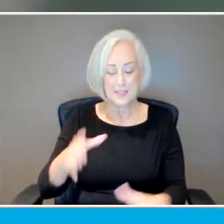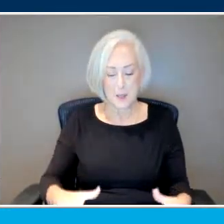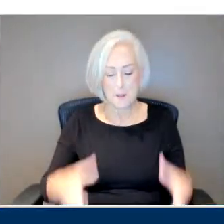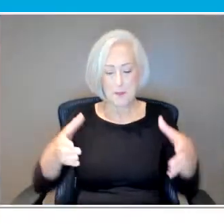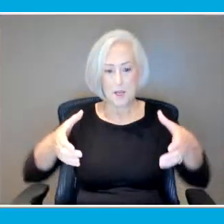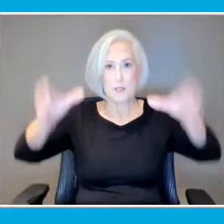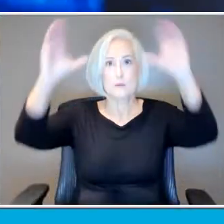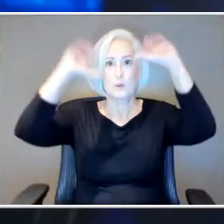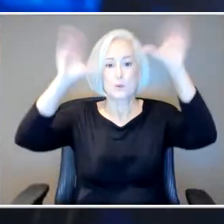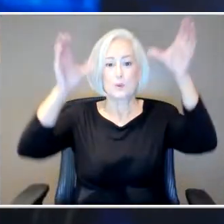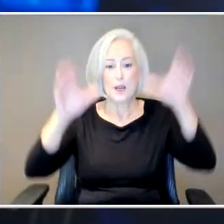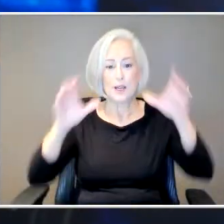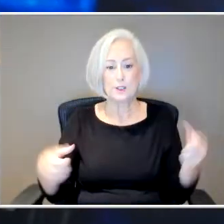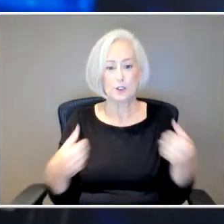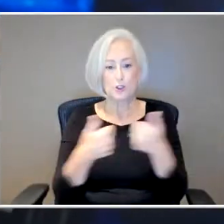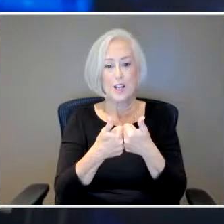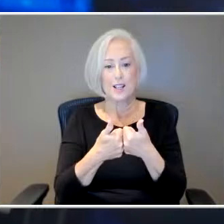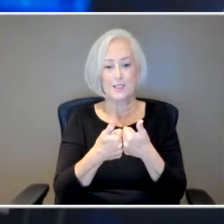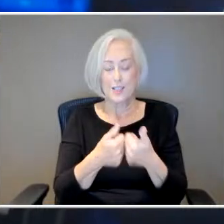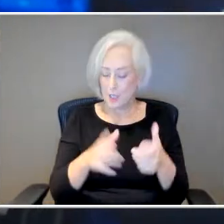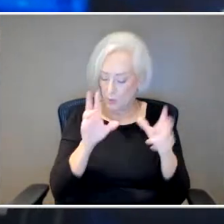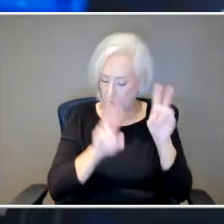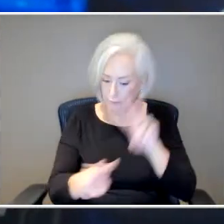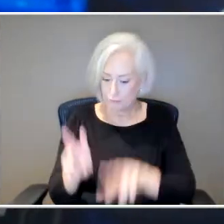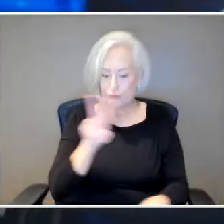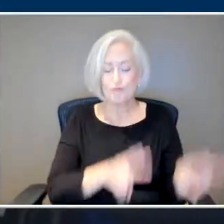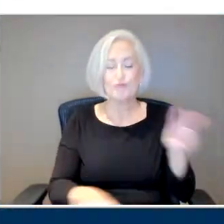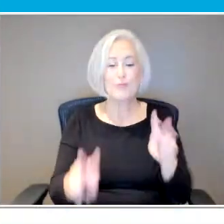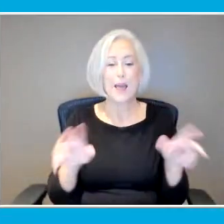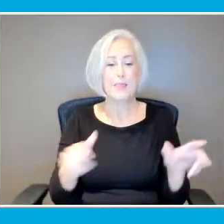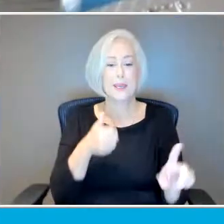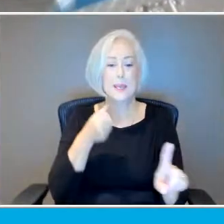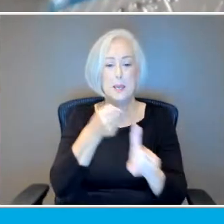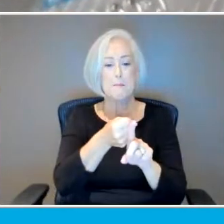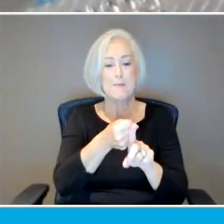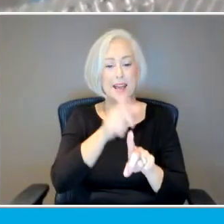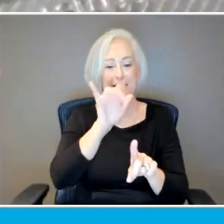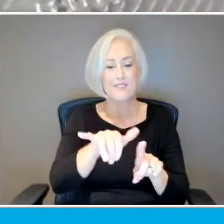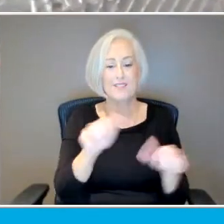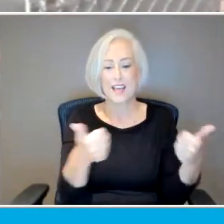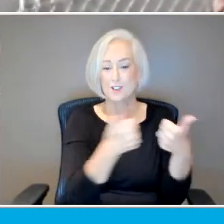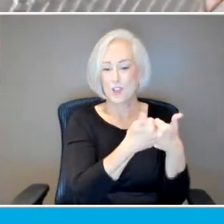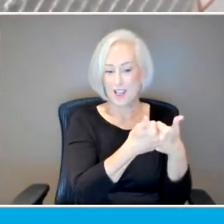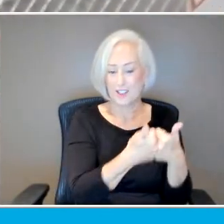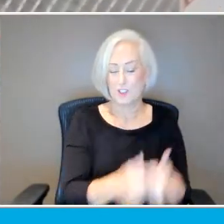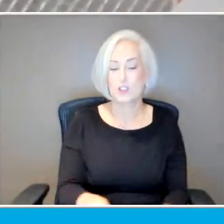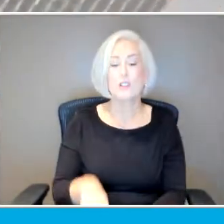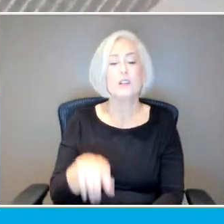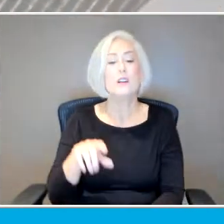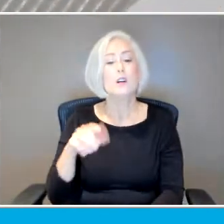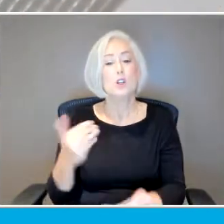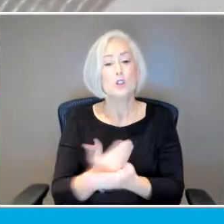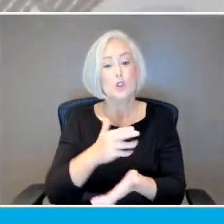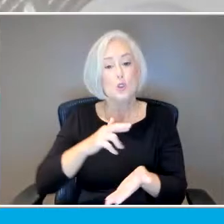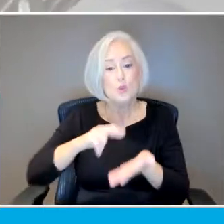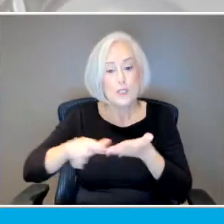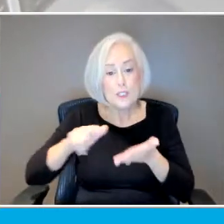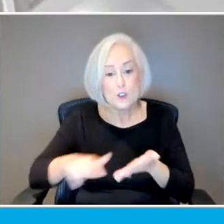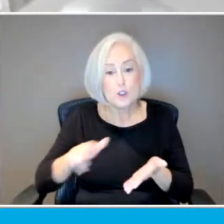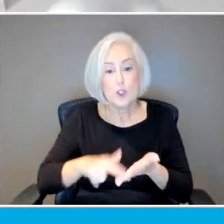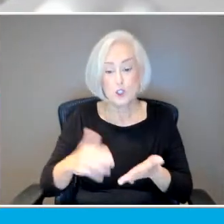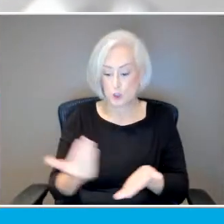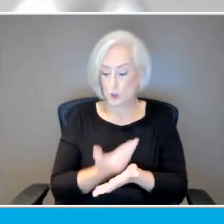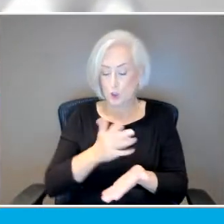viral trend. I'm Jessica Lovell on the next Open Mics with Dr. Stites. New research and novel drugs, but still no